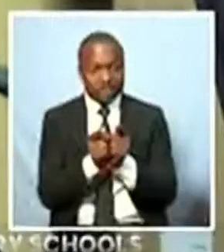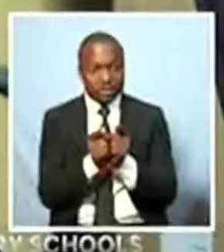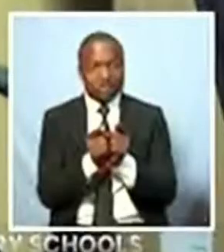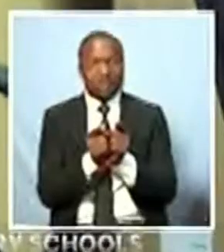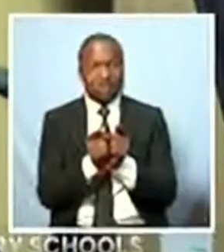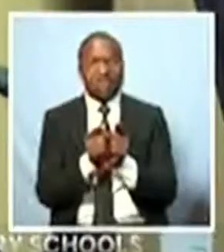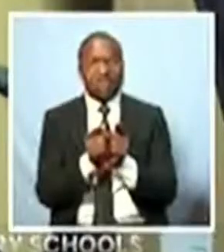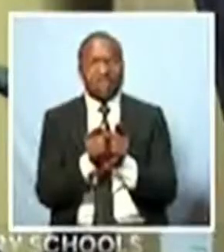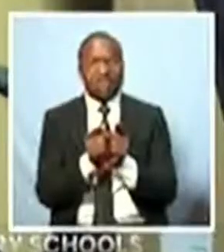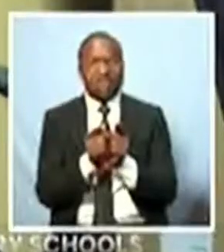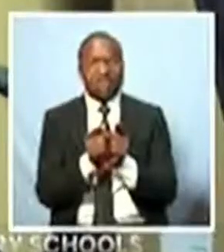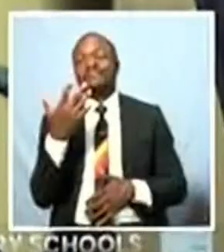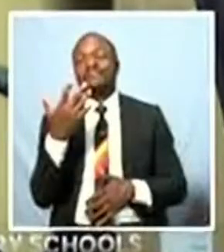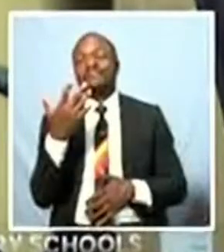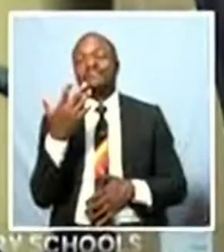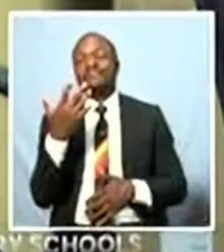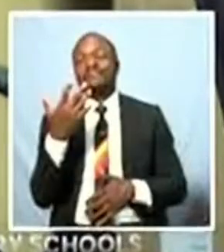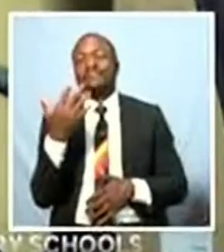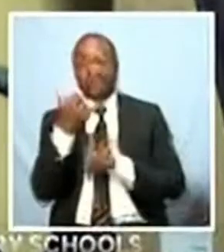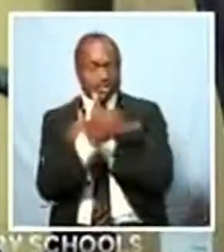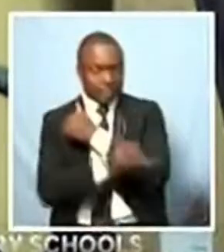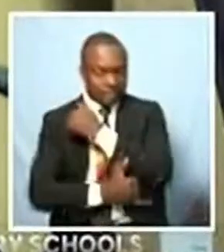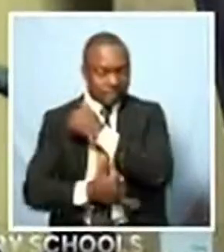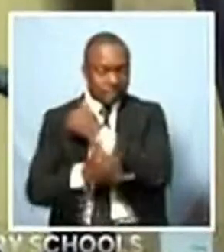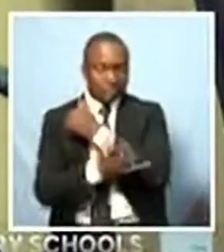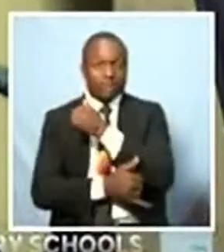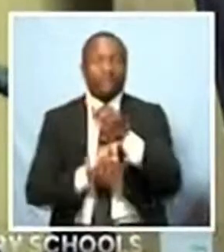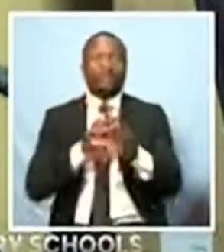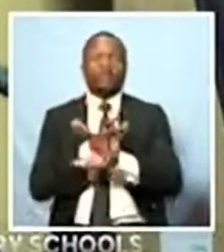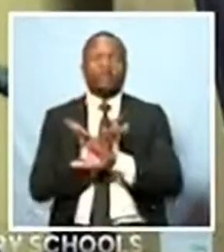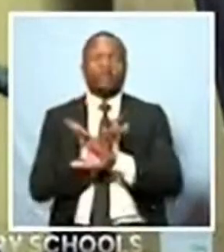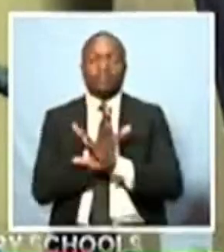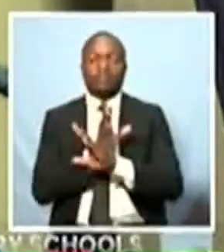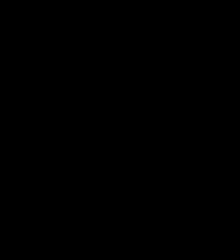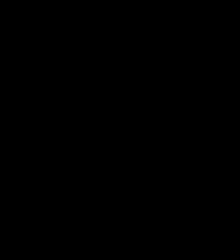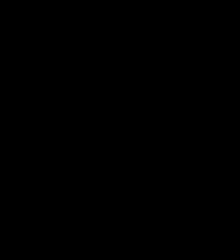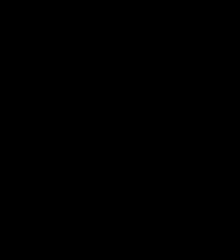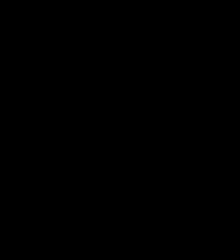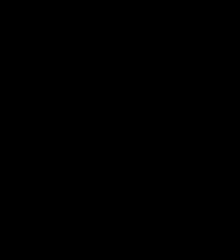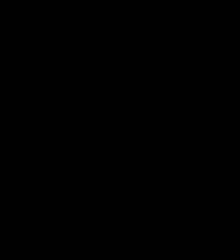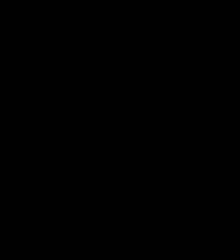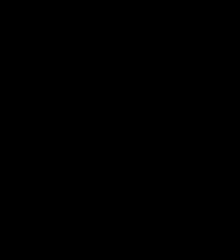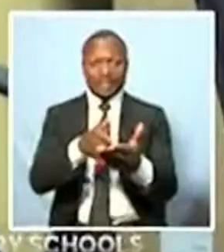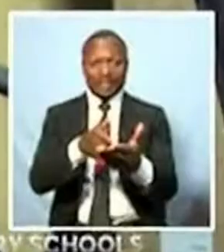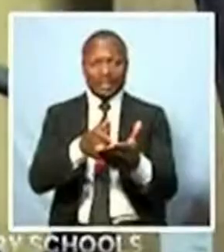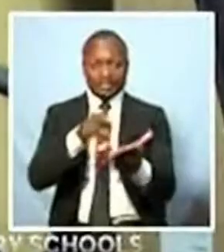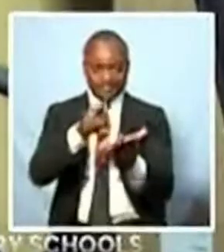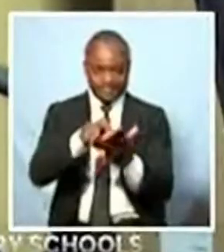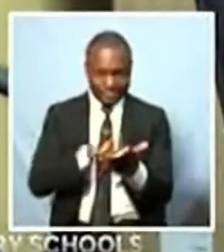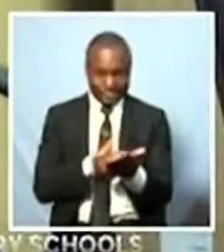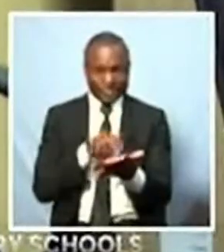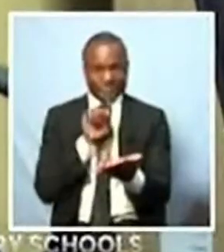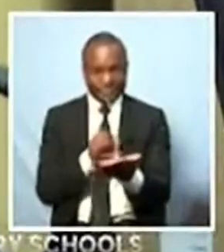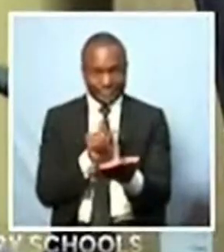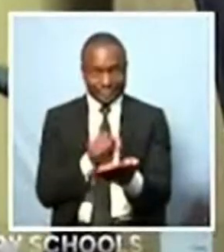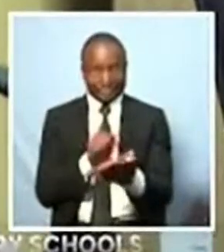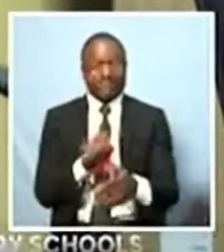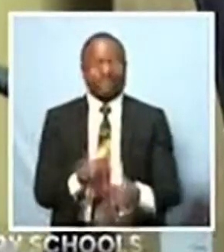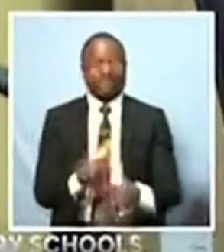which is about 15 countries, in Zambia included. And the report has